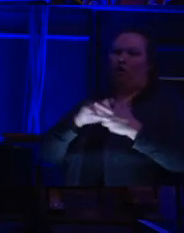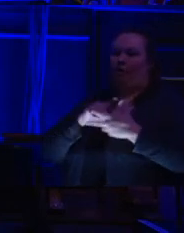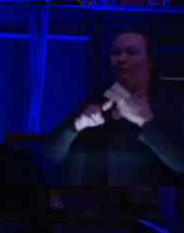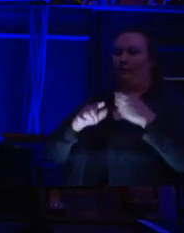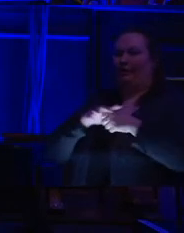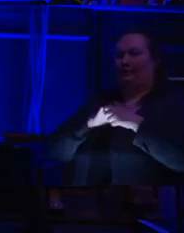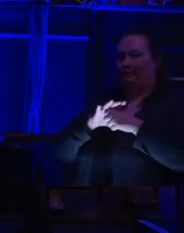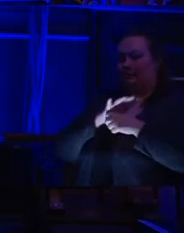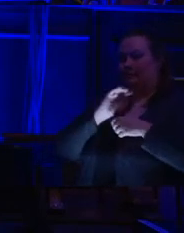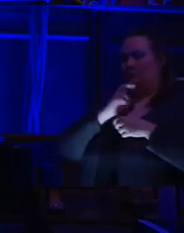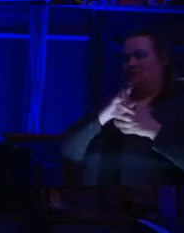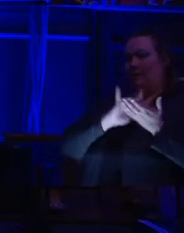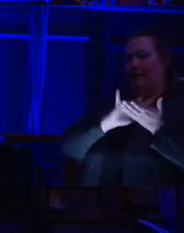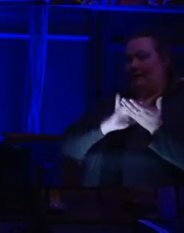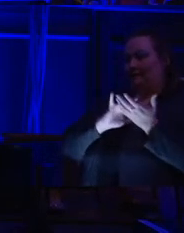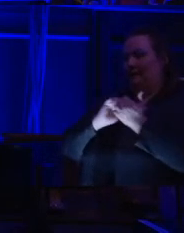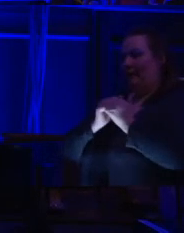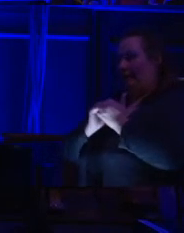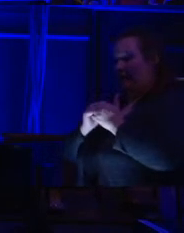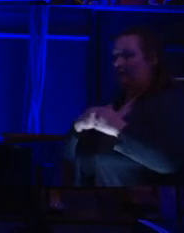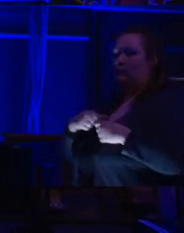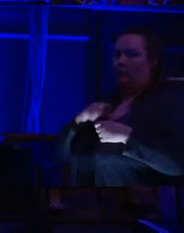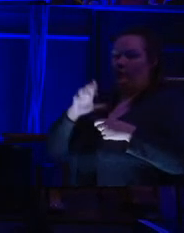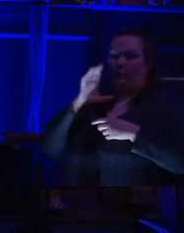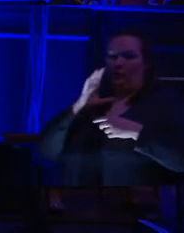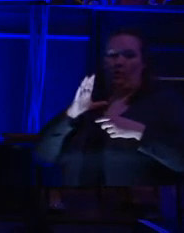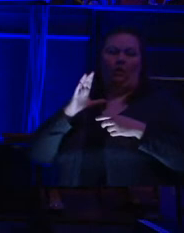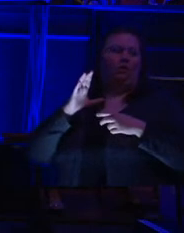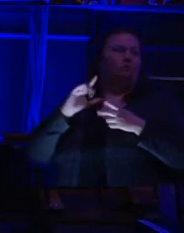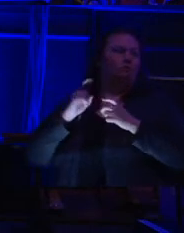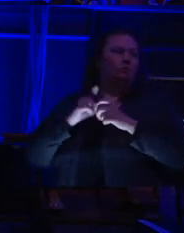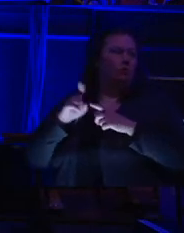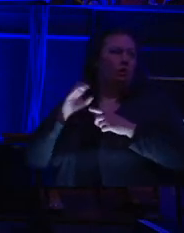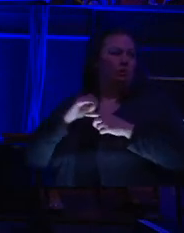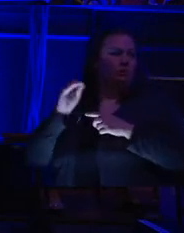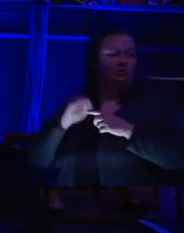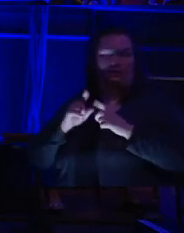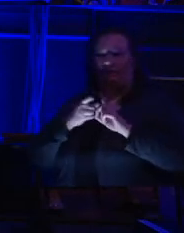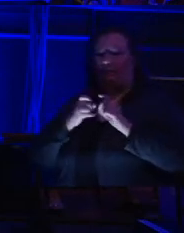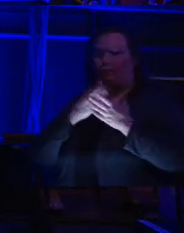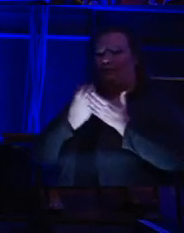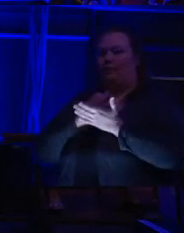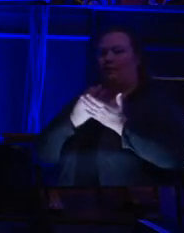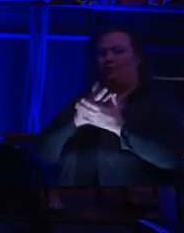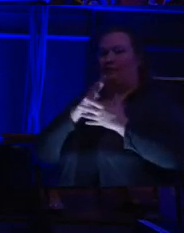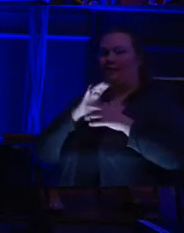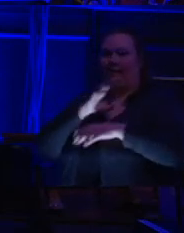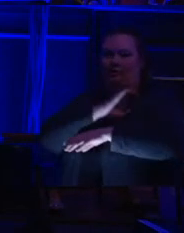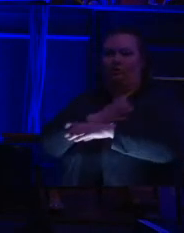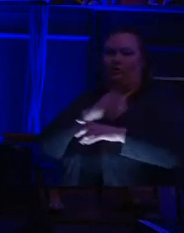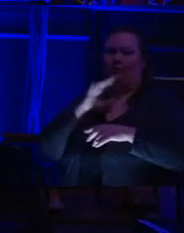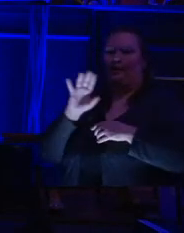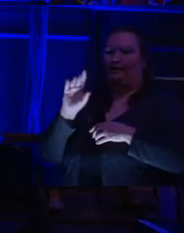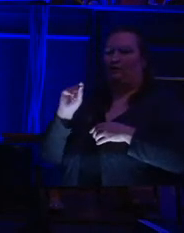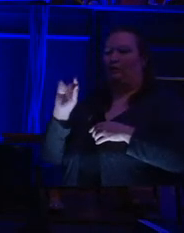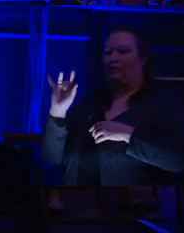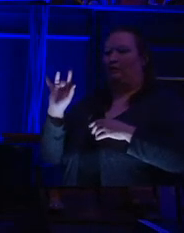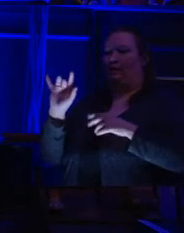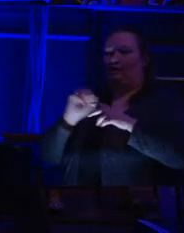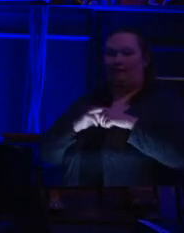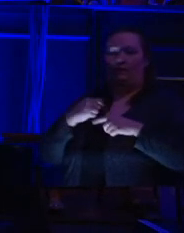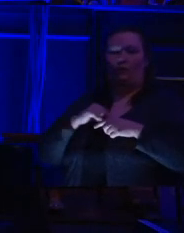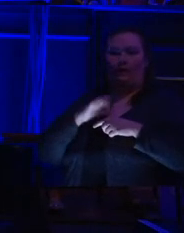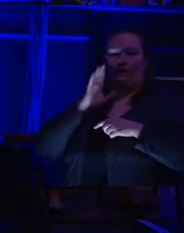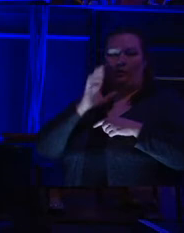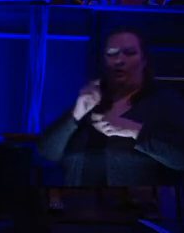athletics, we will procure 100% of our purchased electricity from renewable sources by 2025, and we